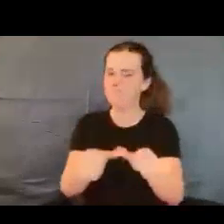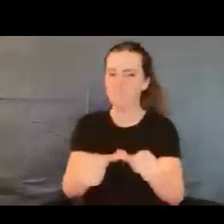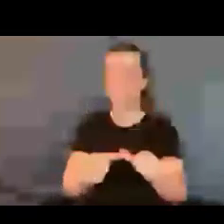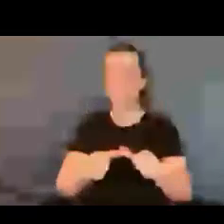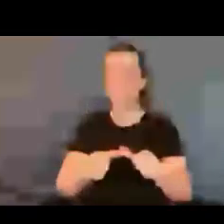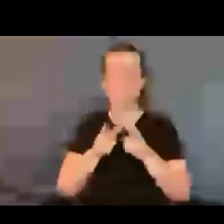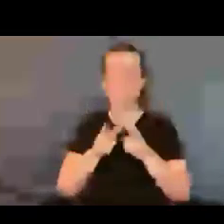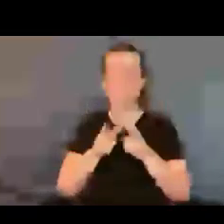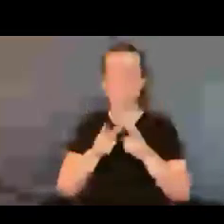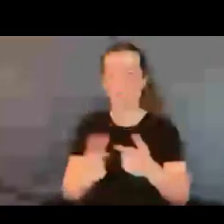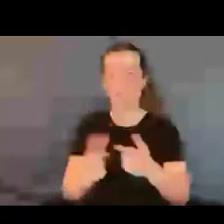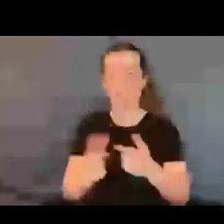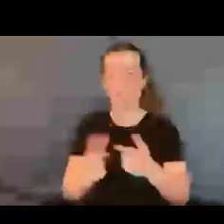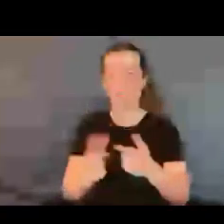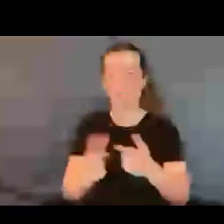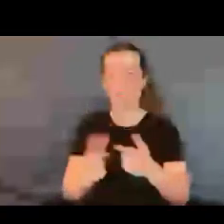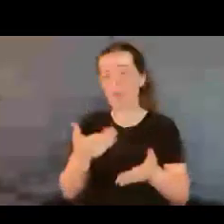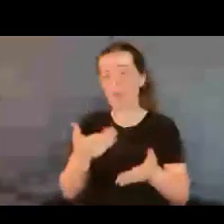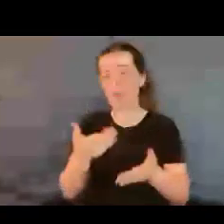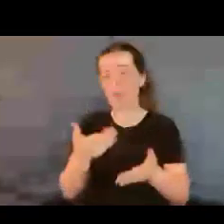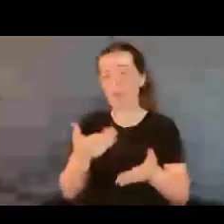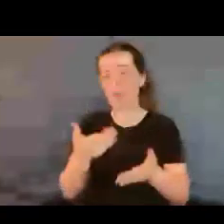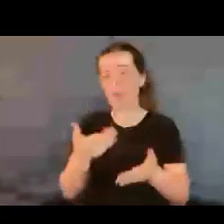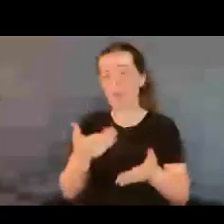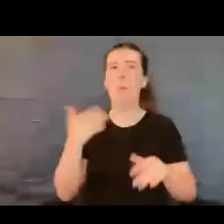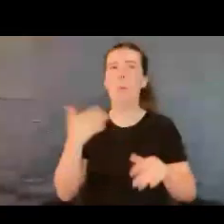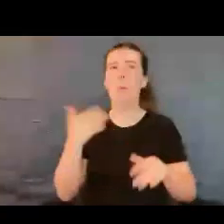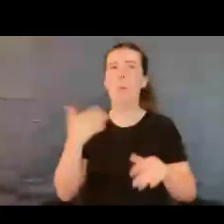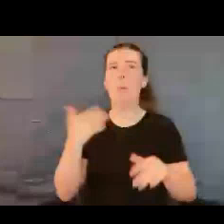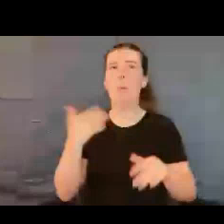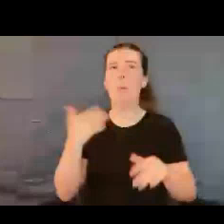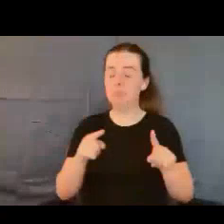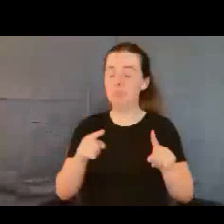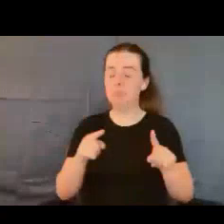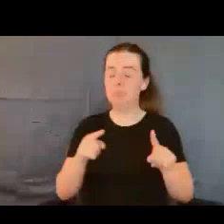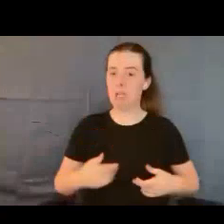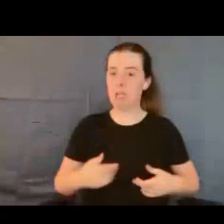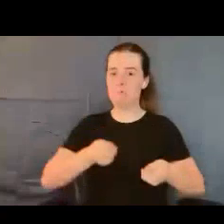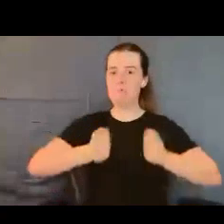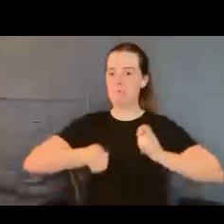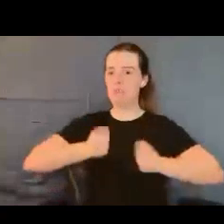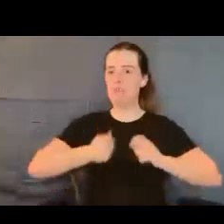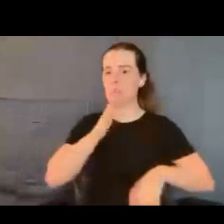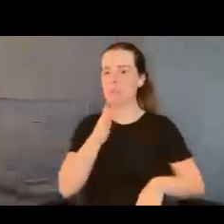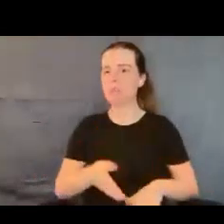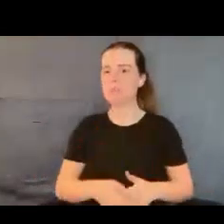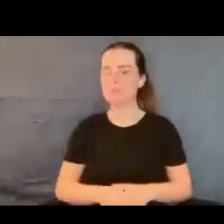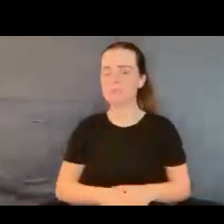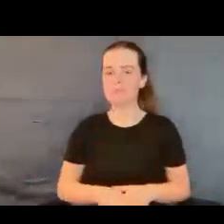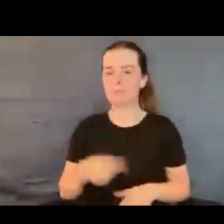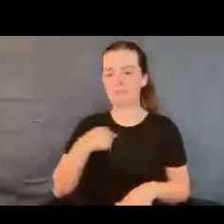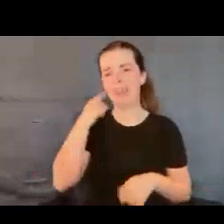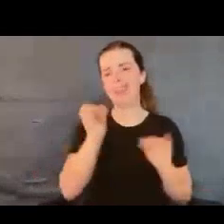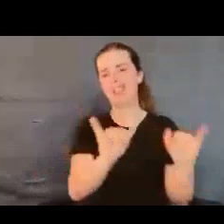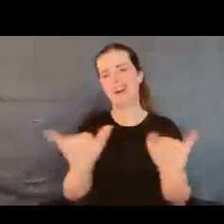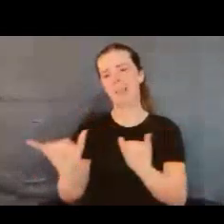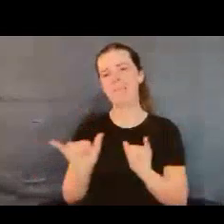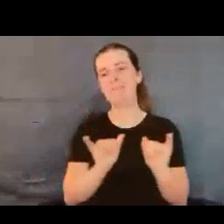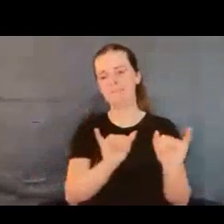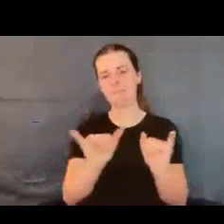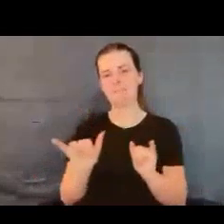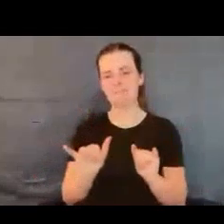running stride, and it will hurt for the first few strides, but your body can typically adjust and get through it. I think that's really common in this section because